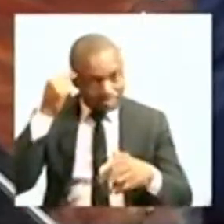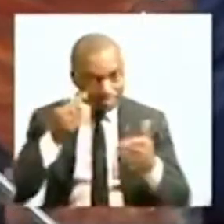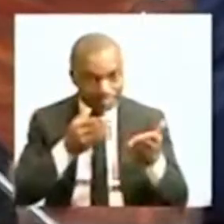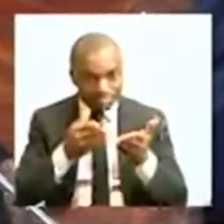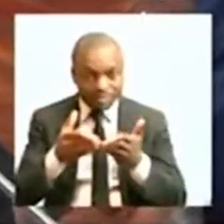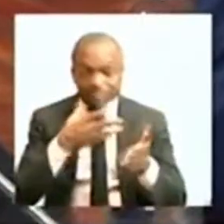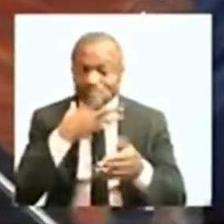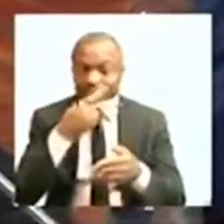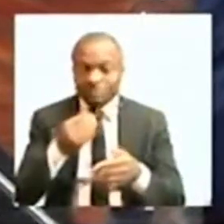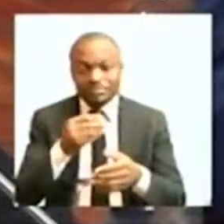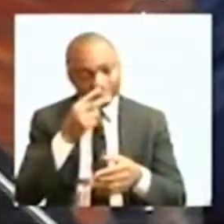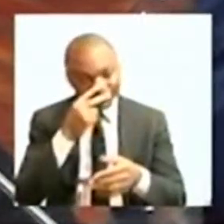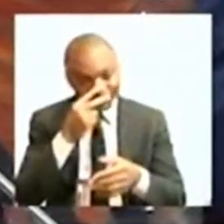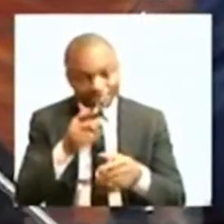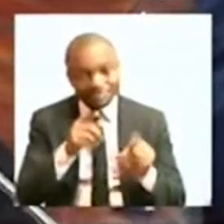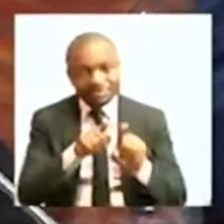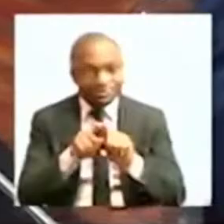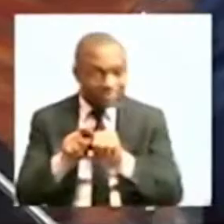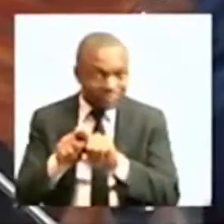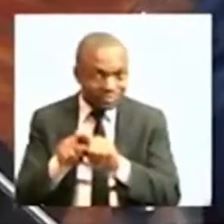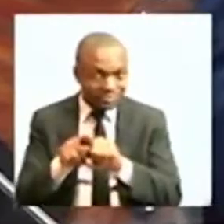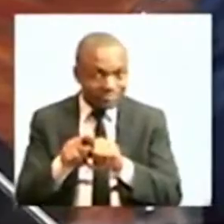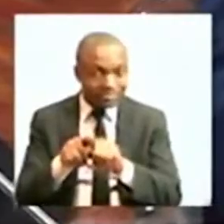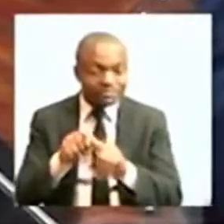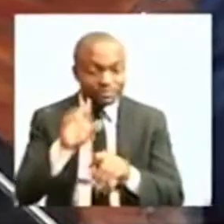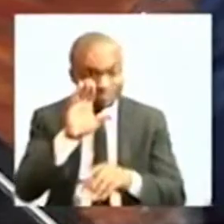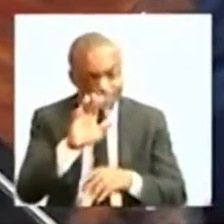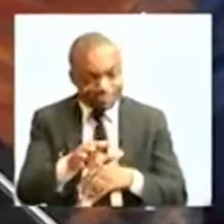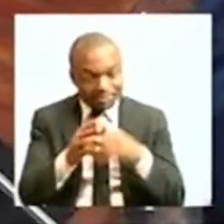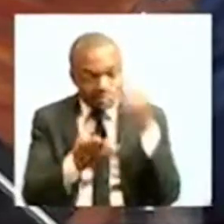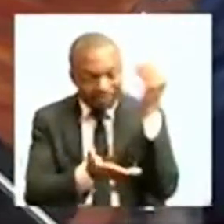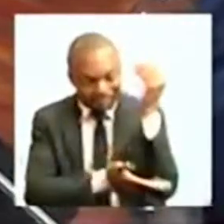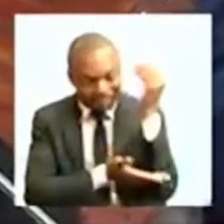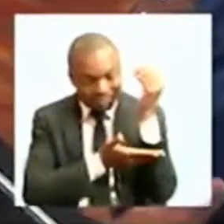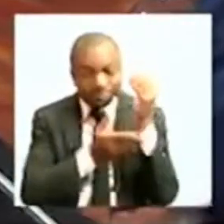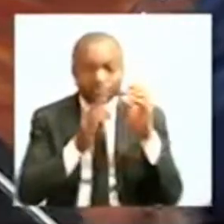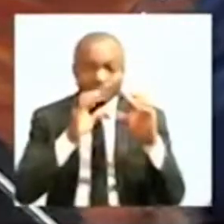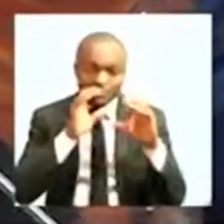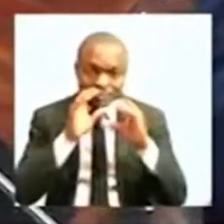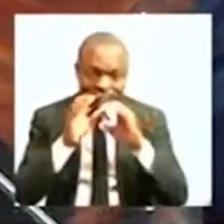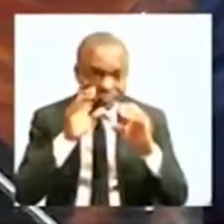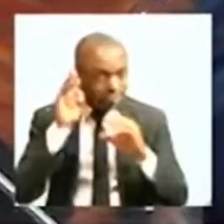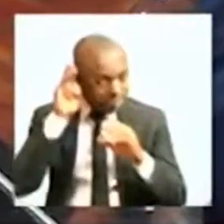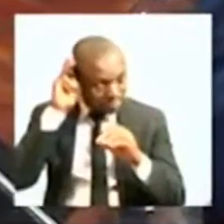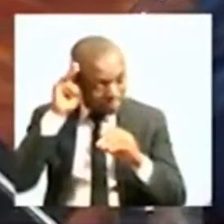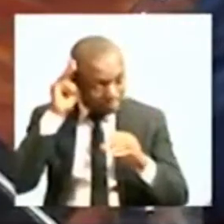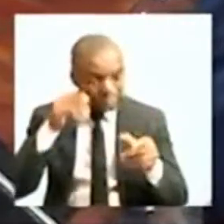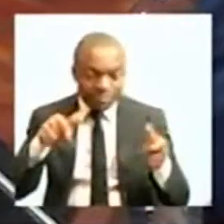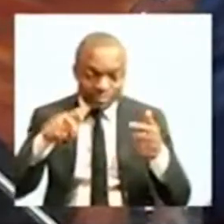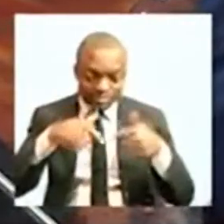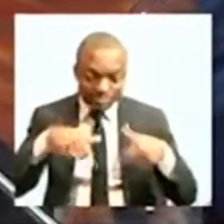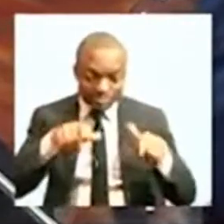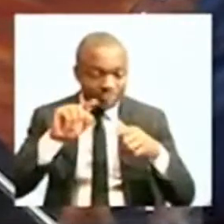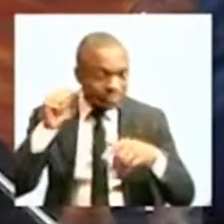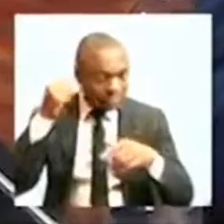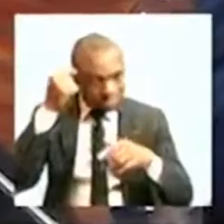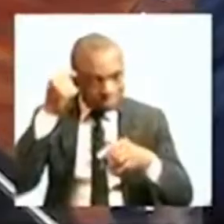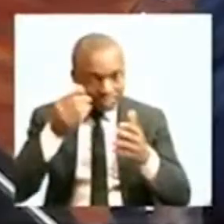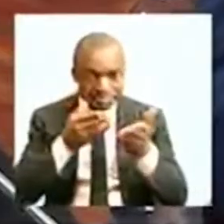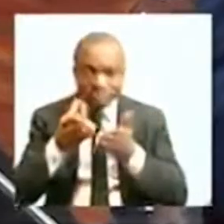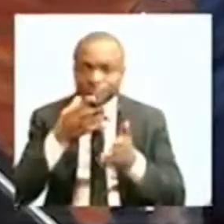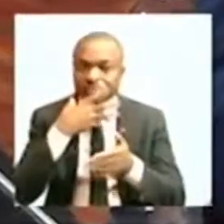we also see that there's improved communication between the Ministry and Local Government Service Commission in terms